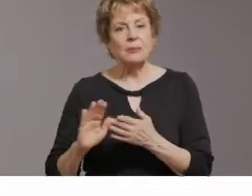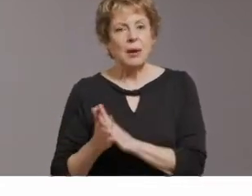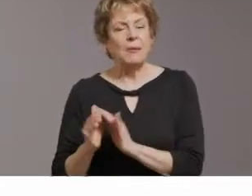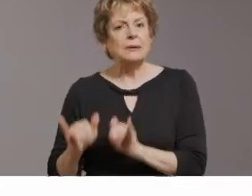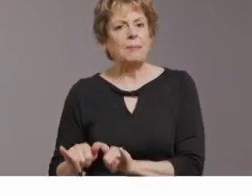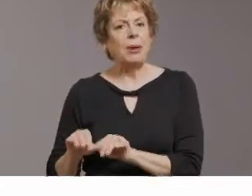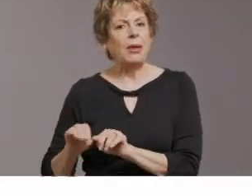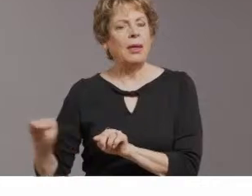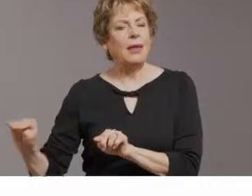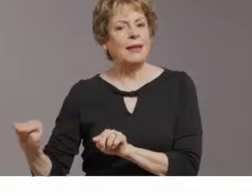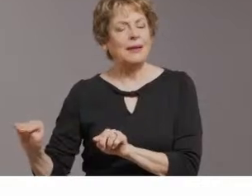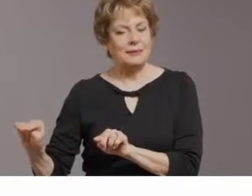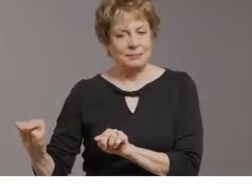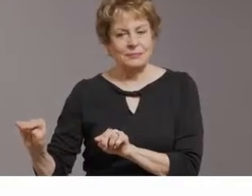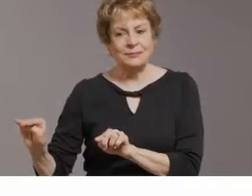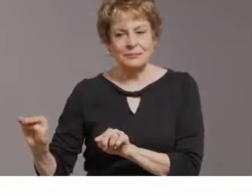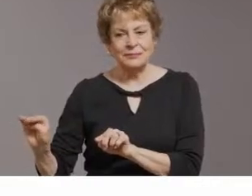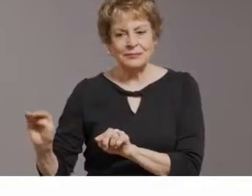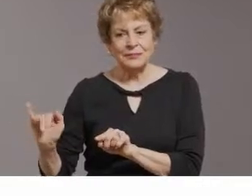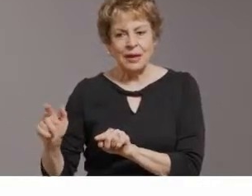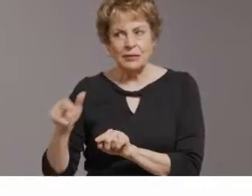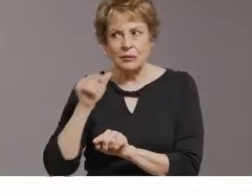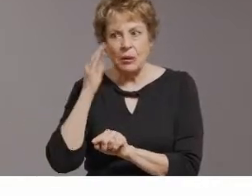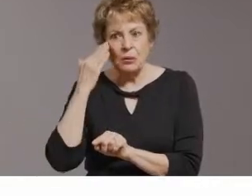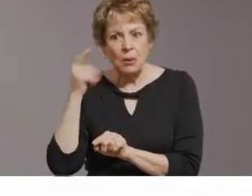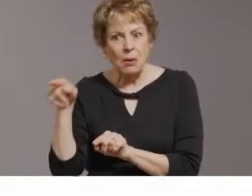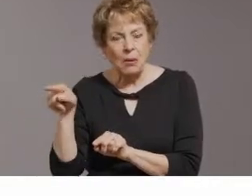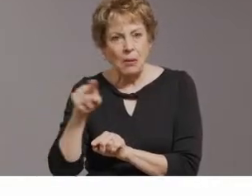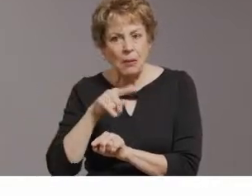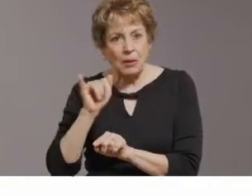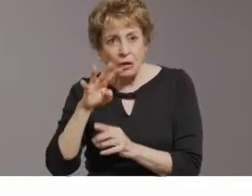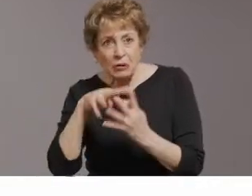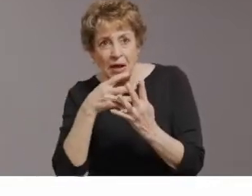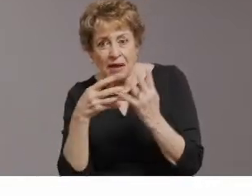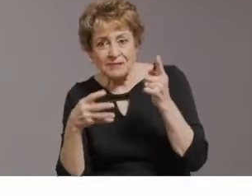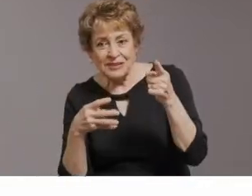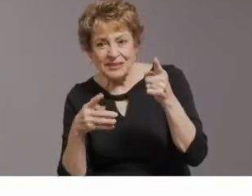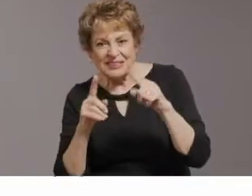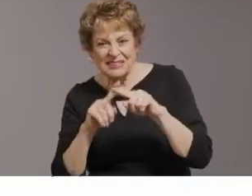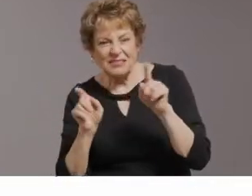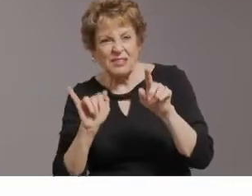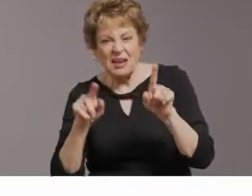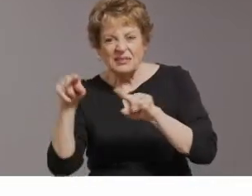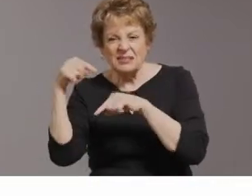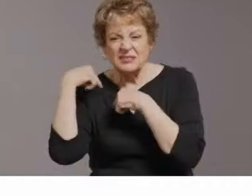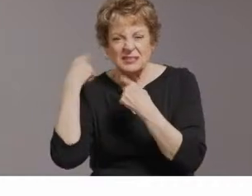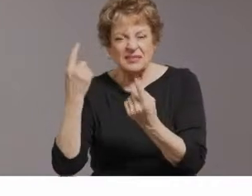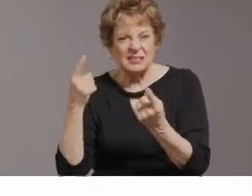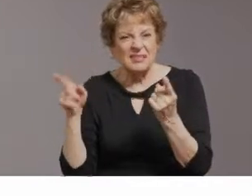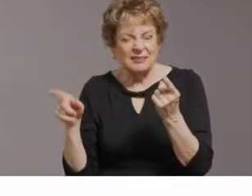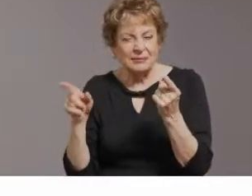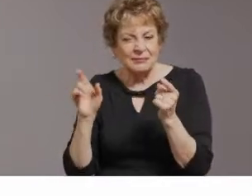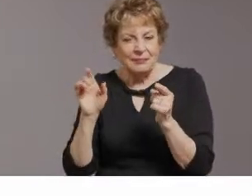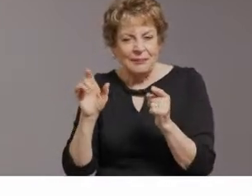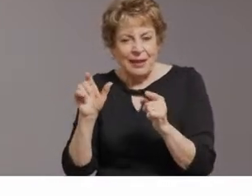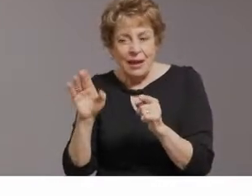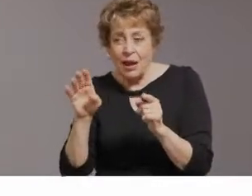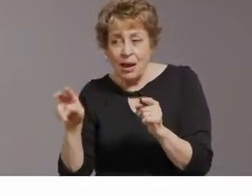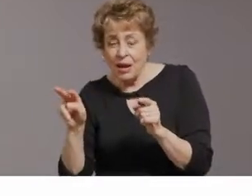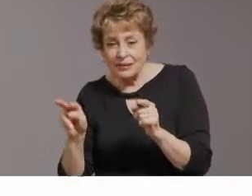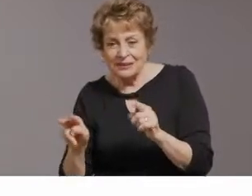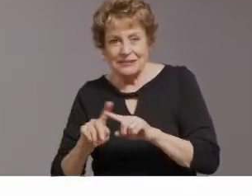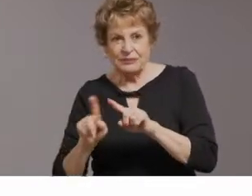aren't familiar with this graph, this is a little bit different than the graph that you see on our dashboard. This is the total number of tests that